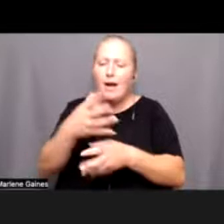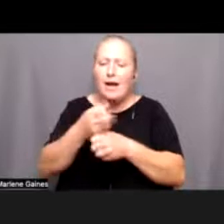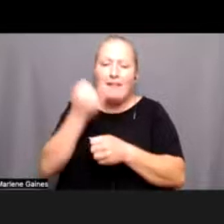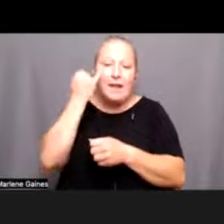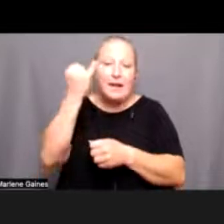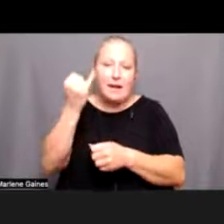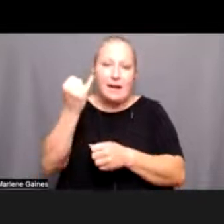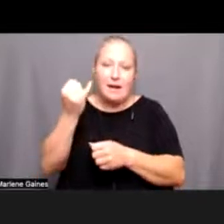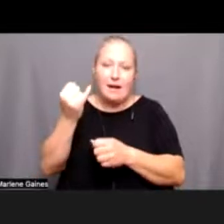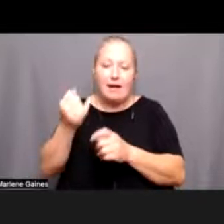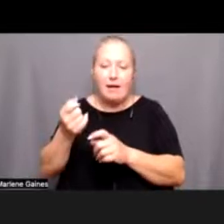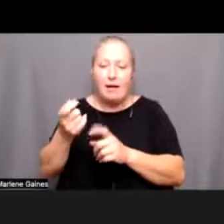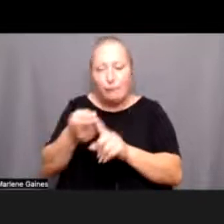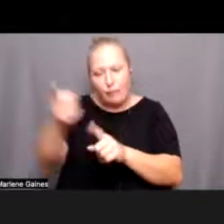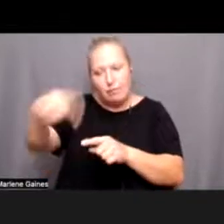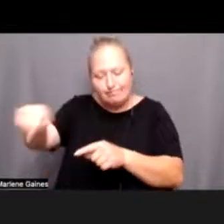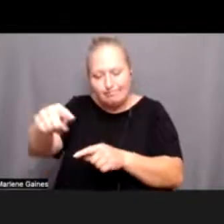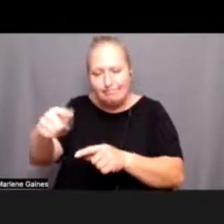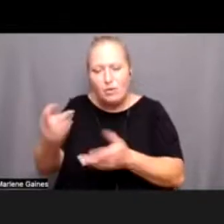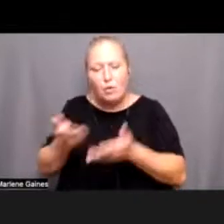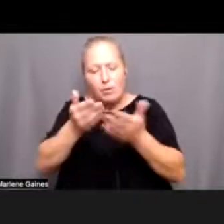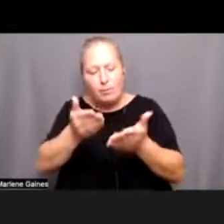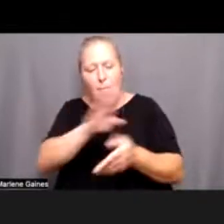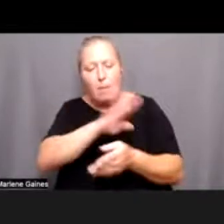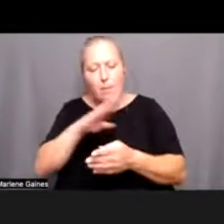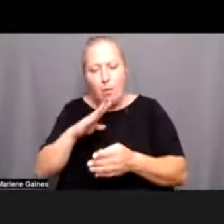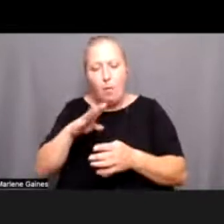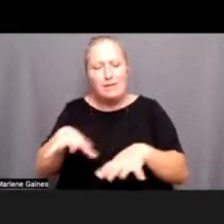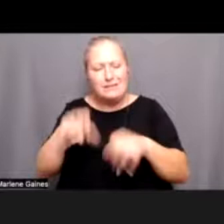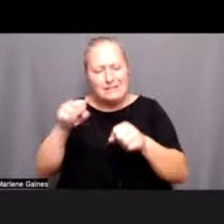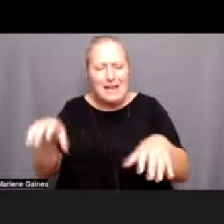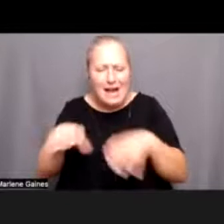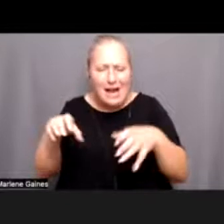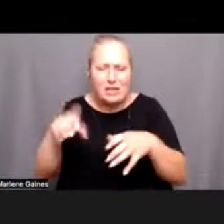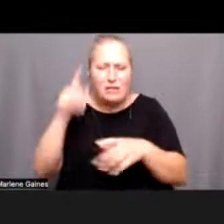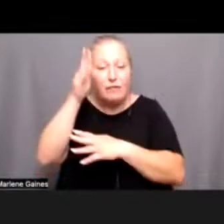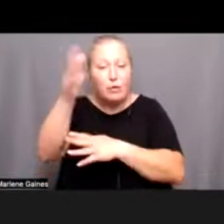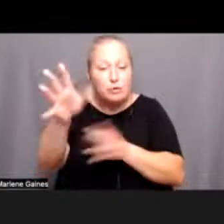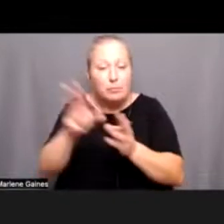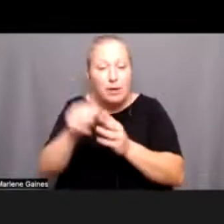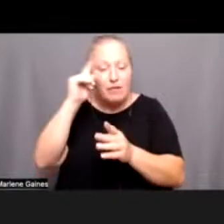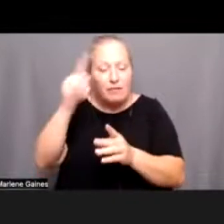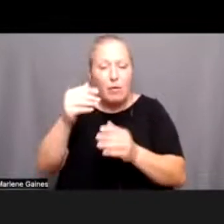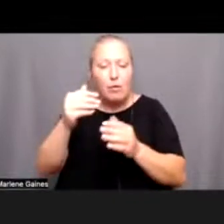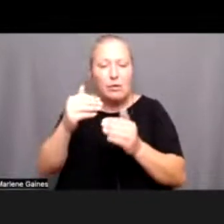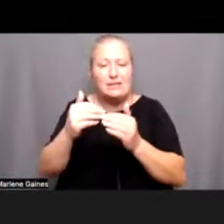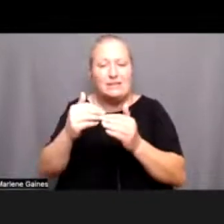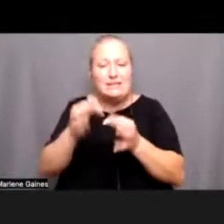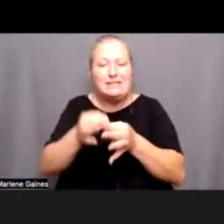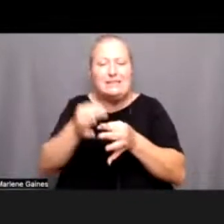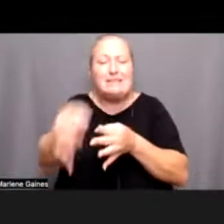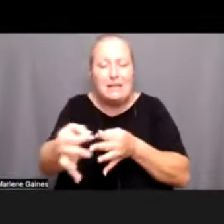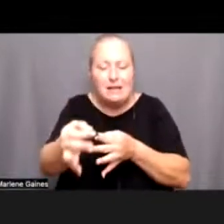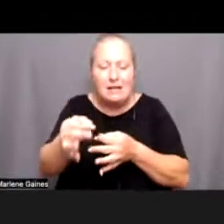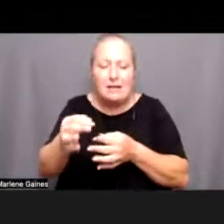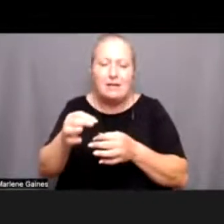recommending that the board take action at a future meeting to extend that school grade span. So it